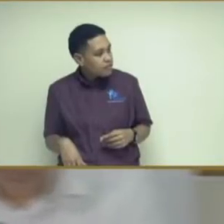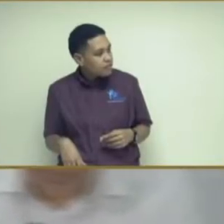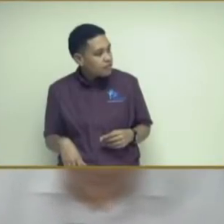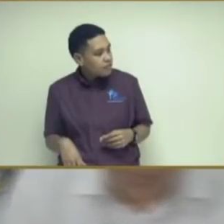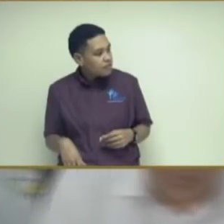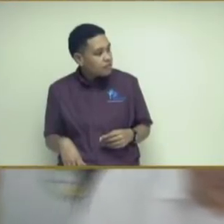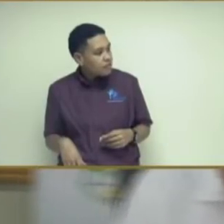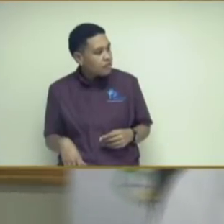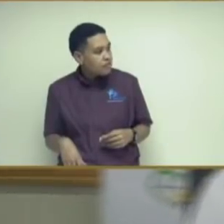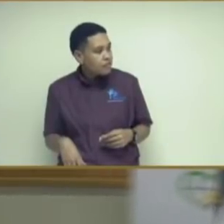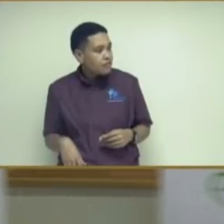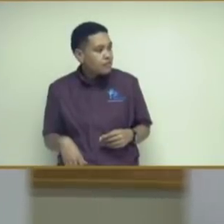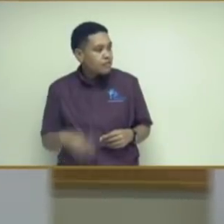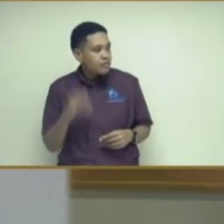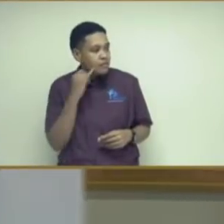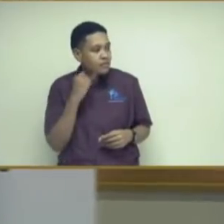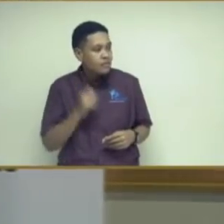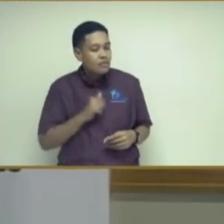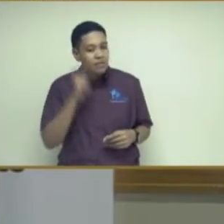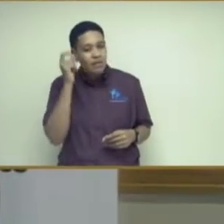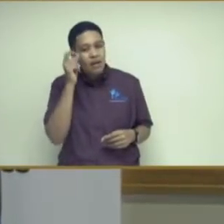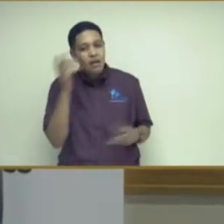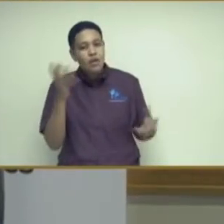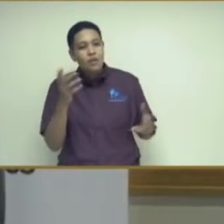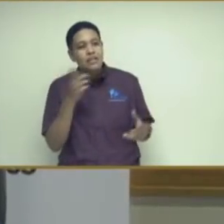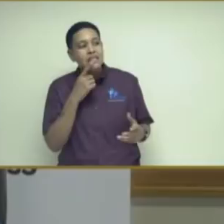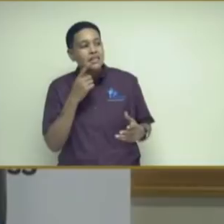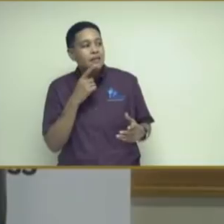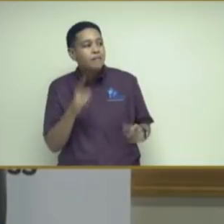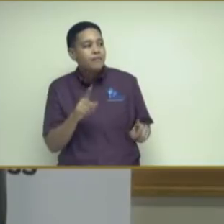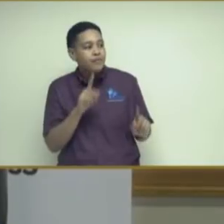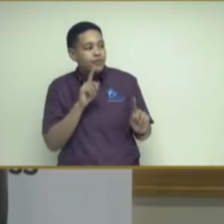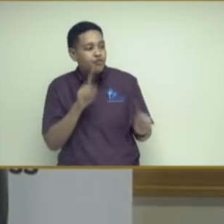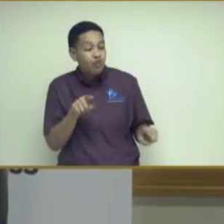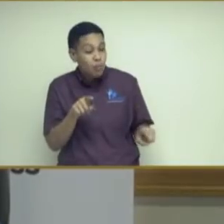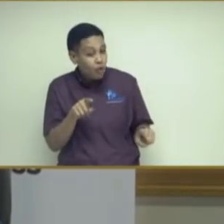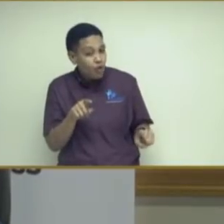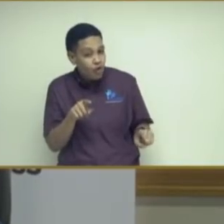what is being said is that the report from the